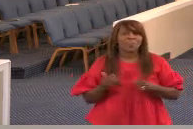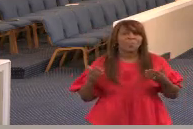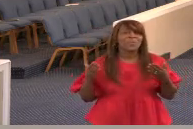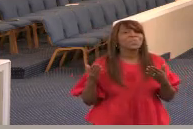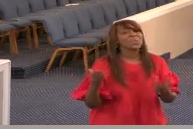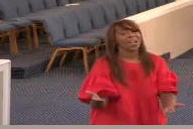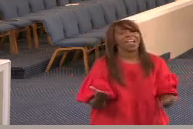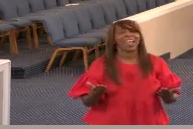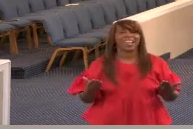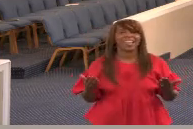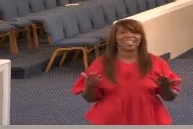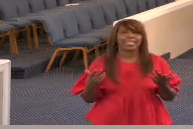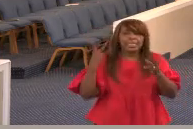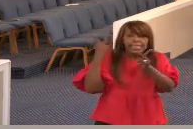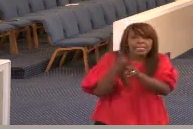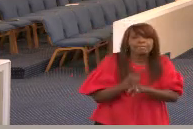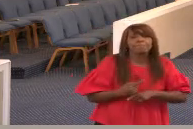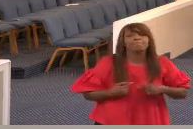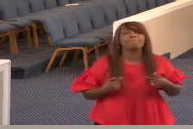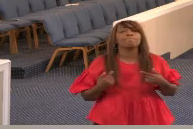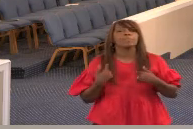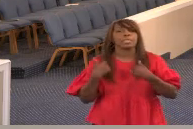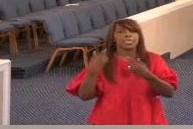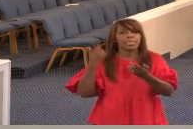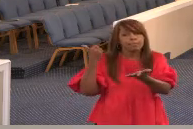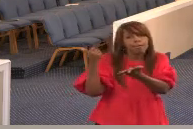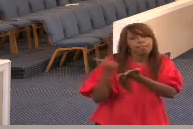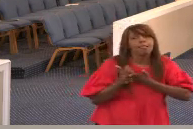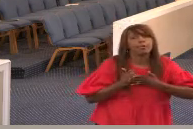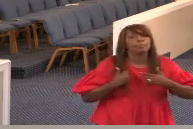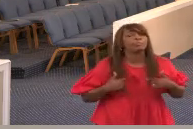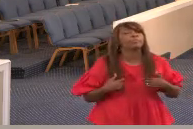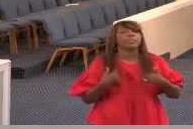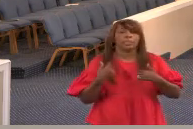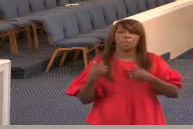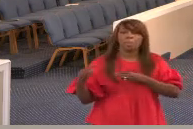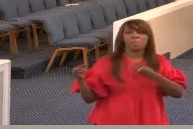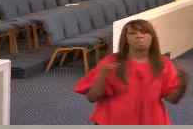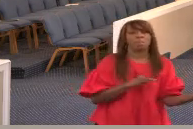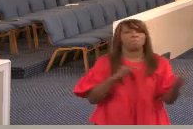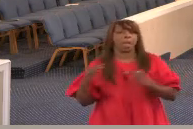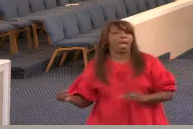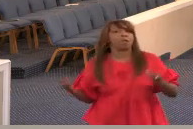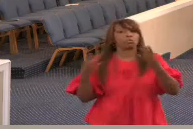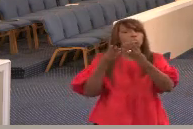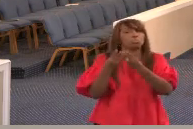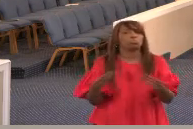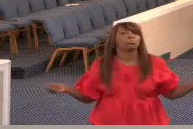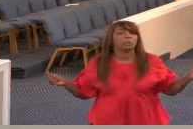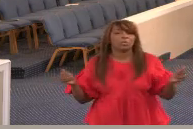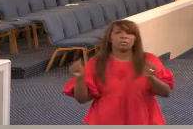Keeps on keeping me. Keeps fighting my battles. Keeps on blessing me.